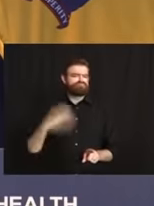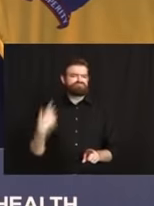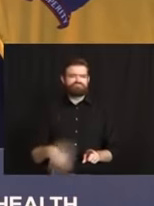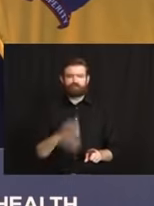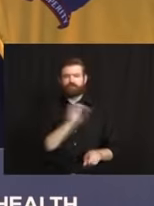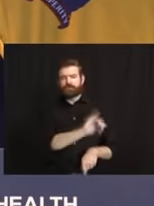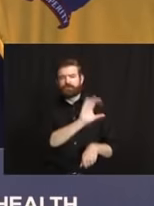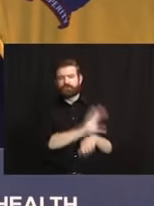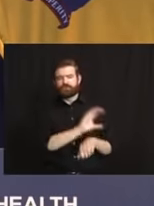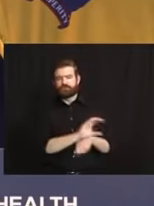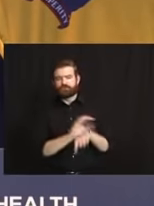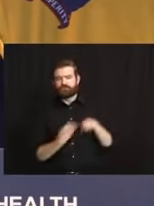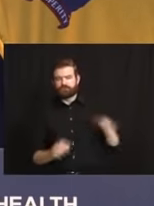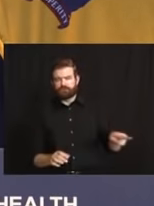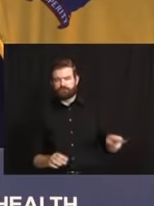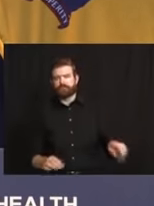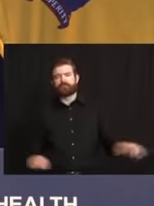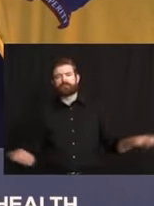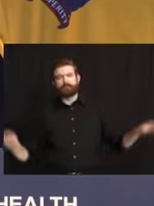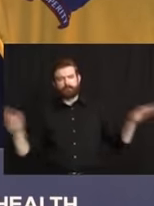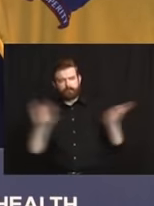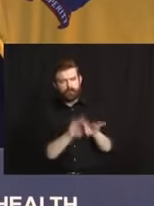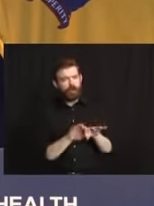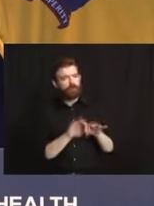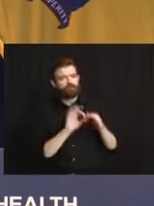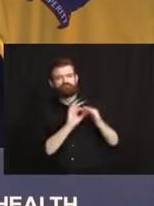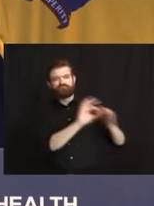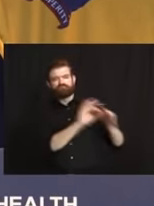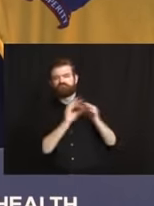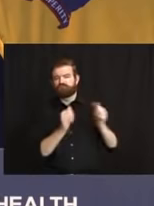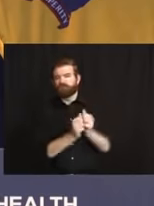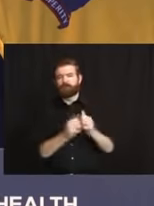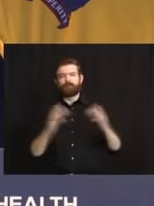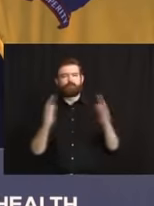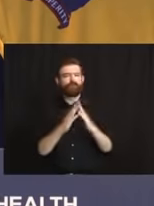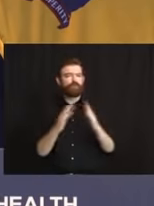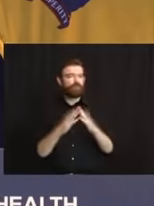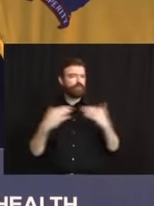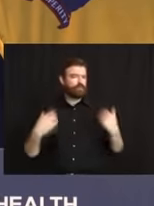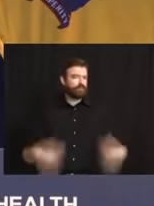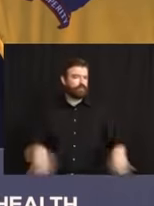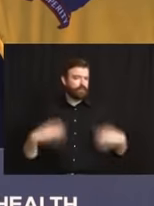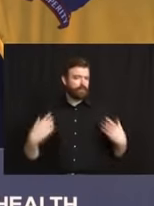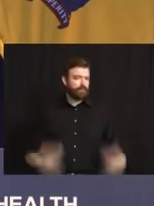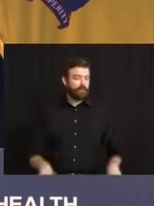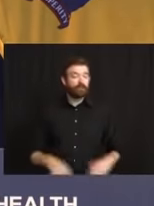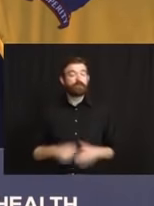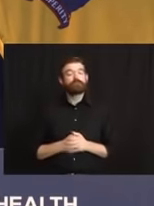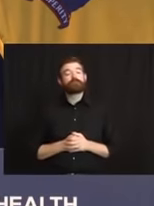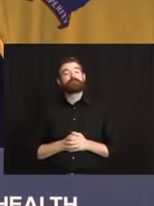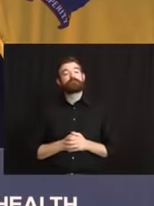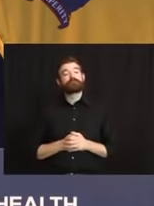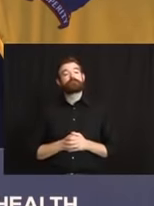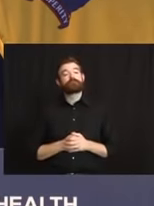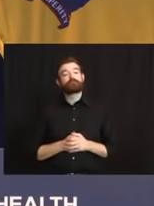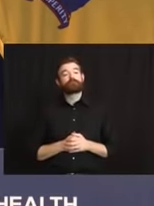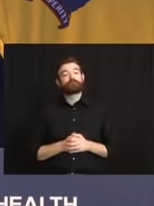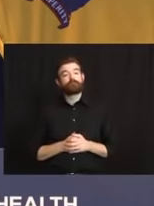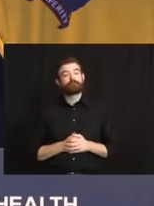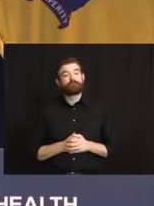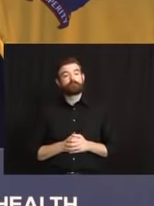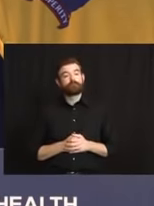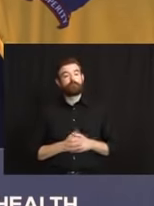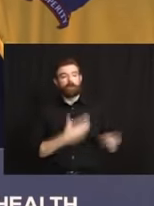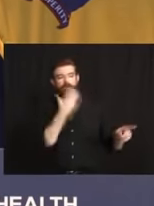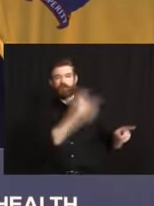in the tentacles into the community and leadership there as he is inside the sanctuary. And so thank you for giving him a